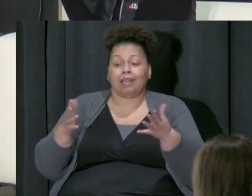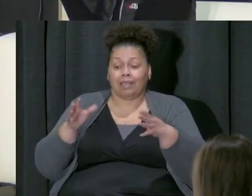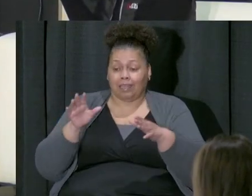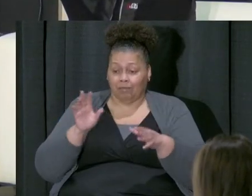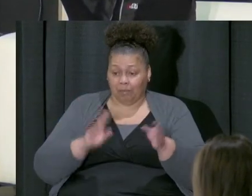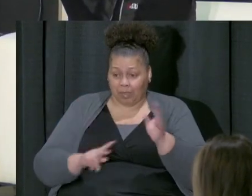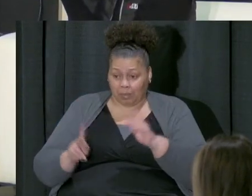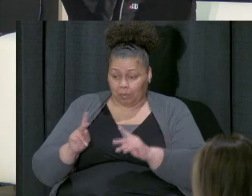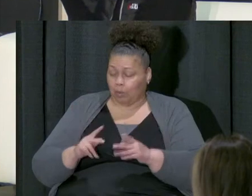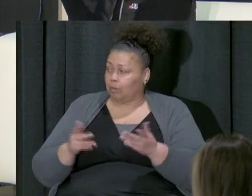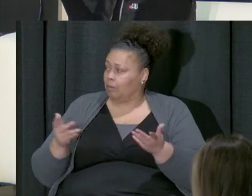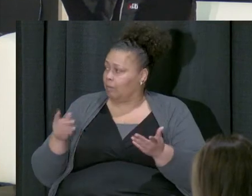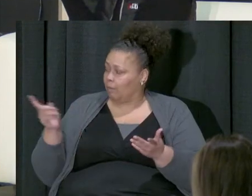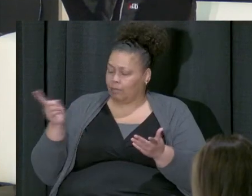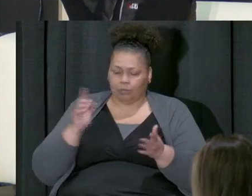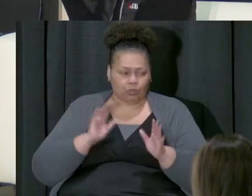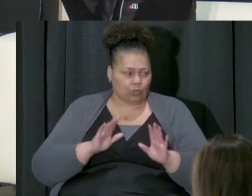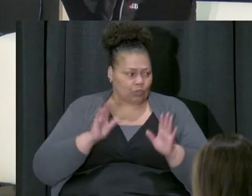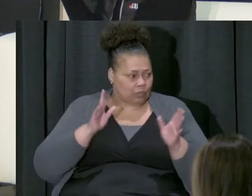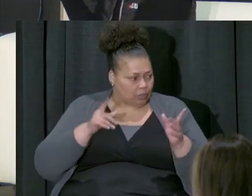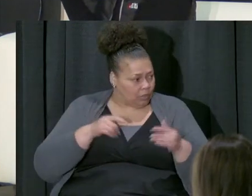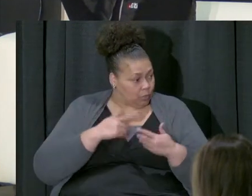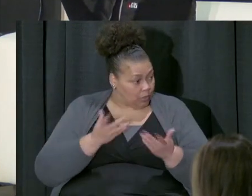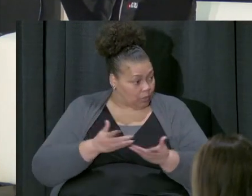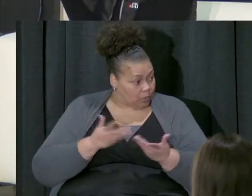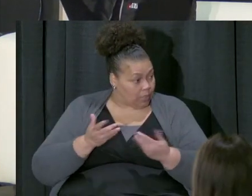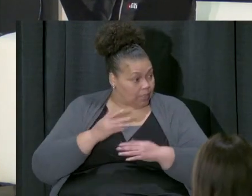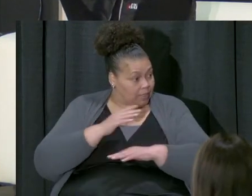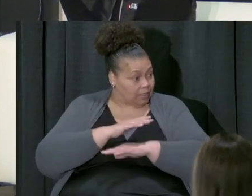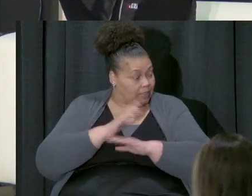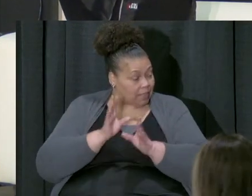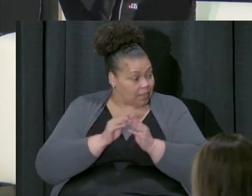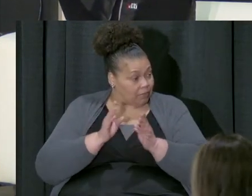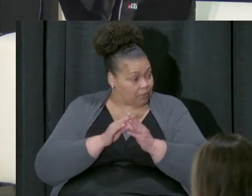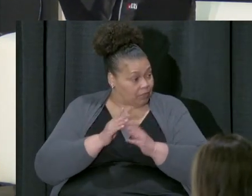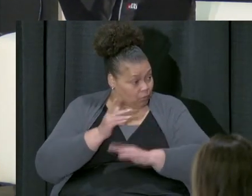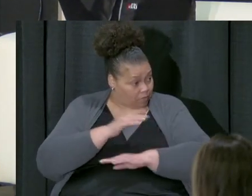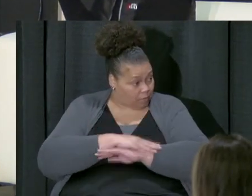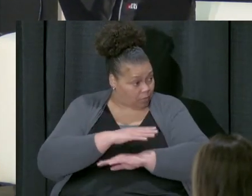you're here at the conference and you have a booth. What do you know what the booth number is? Yes, it's